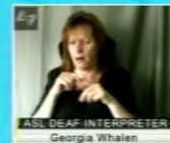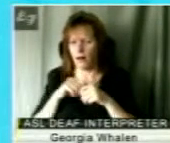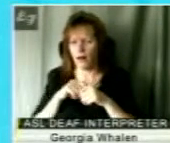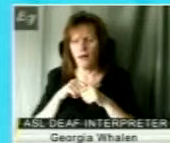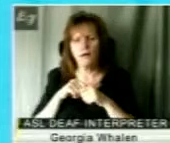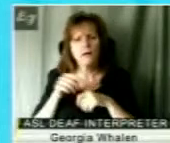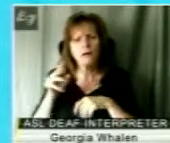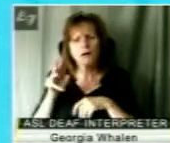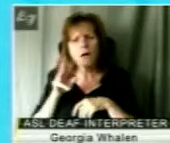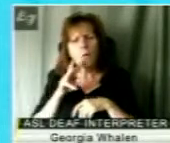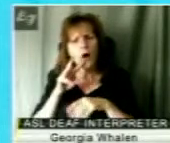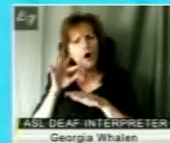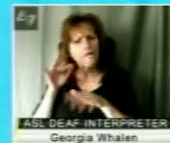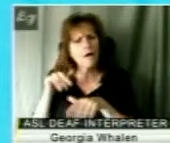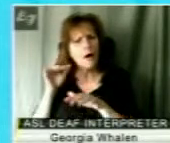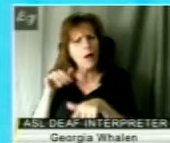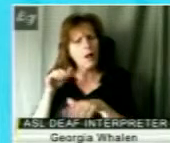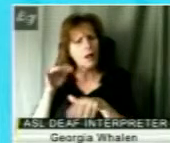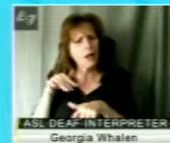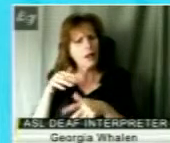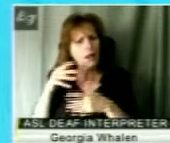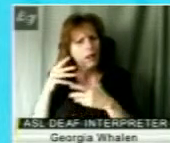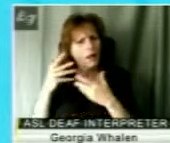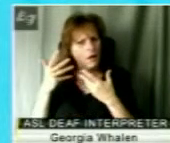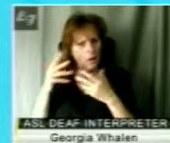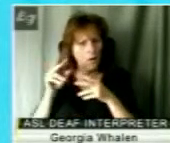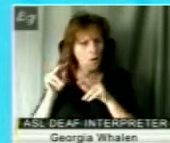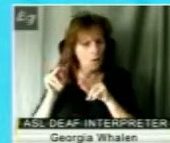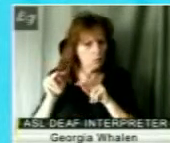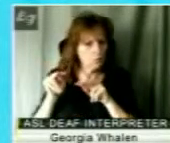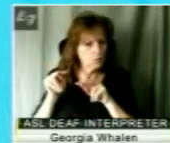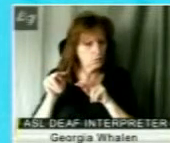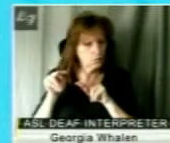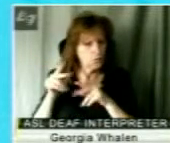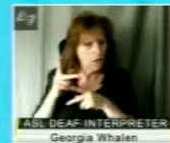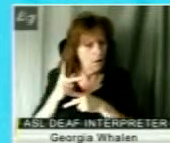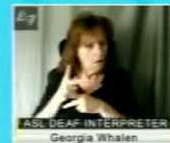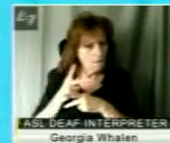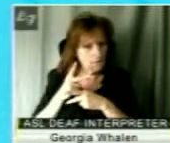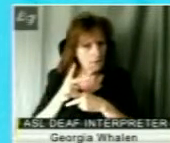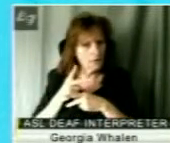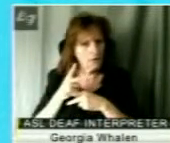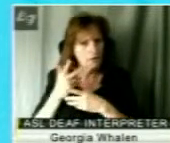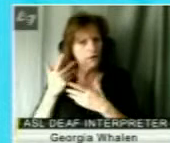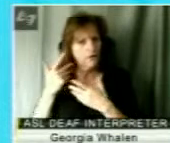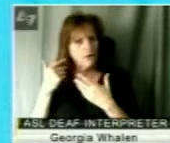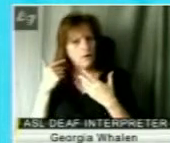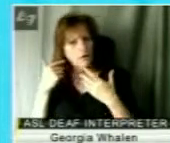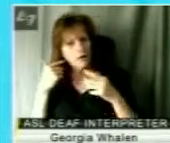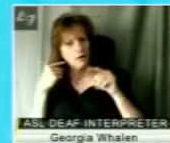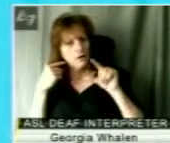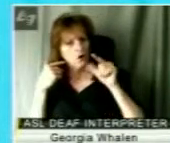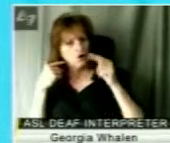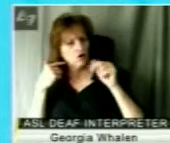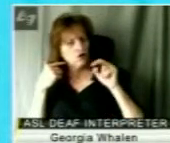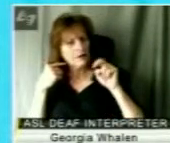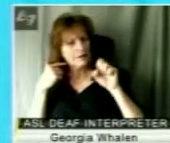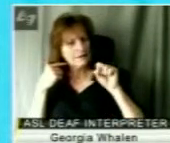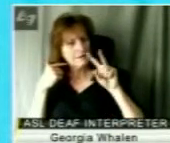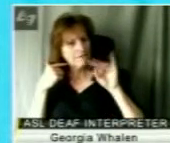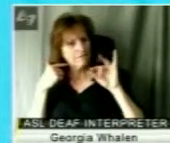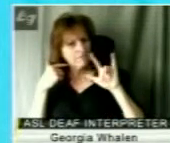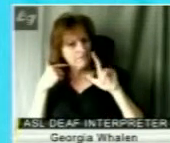waterfall enforcement. There's been some concern about the citizens in Greensville who have been saying that, you know, despite all